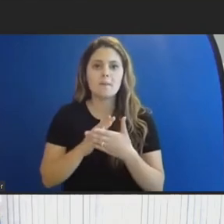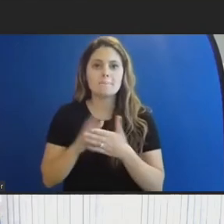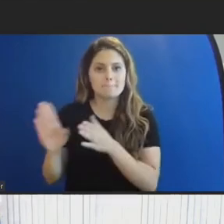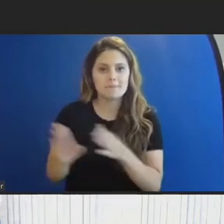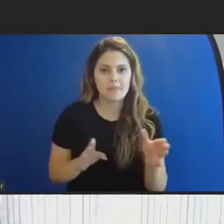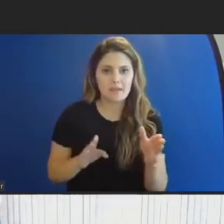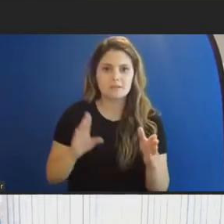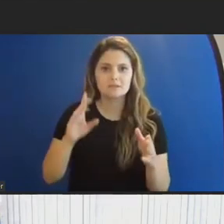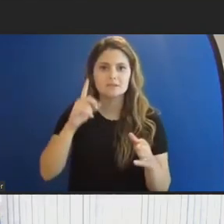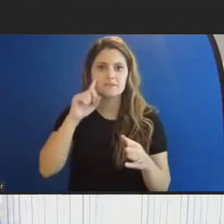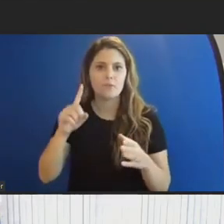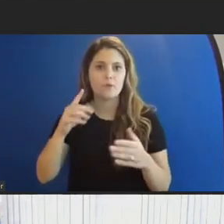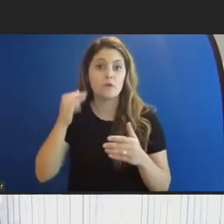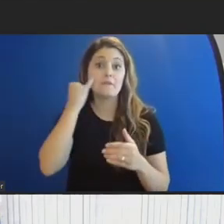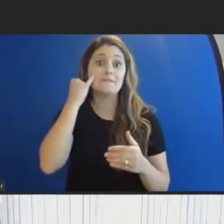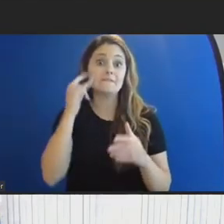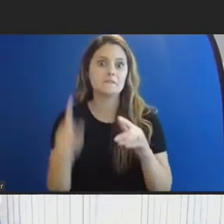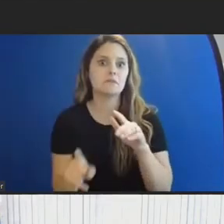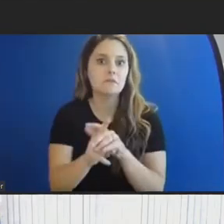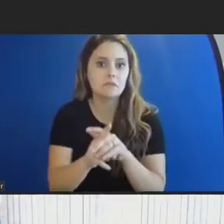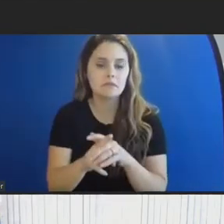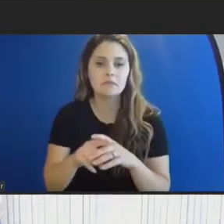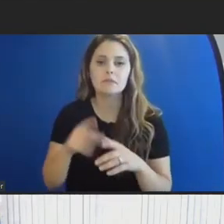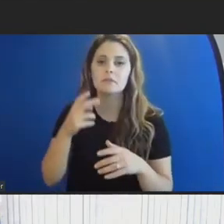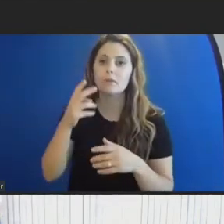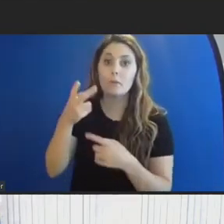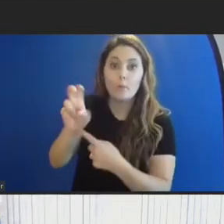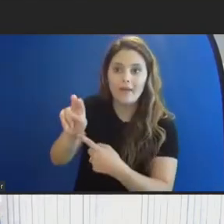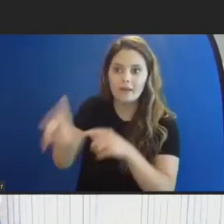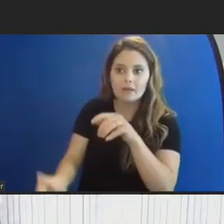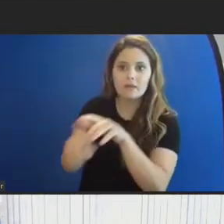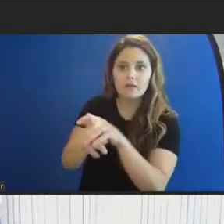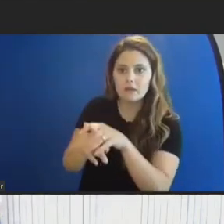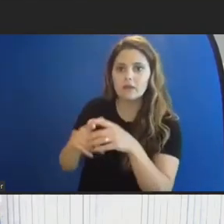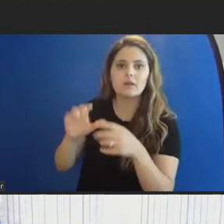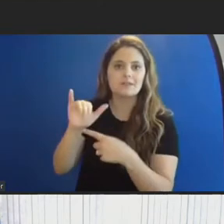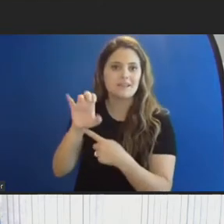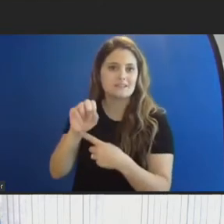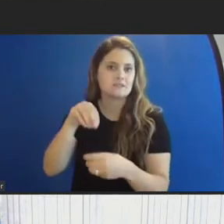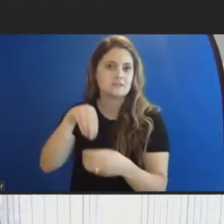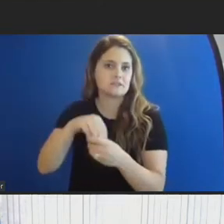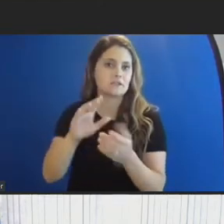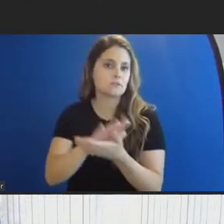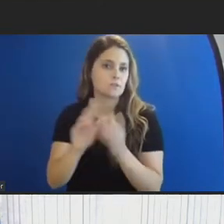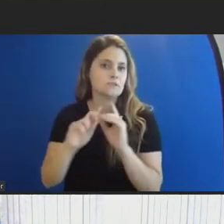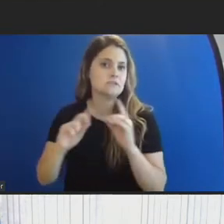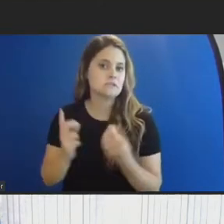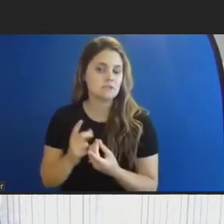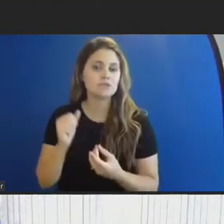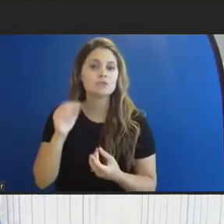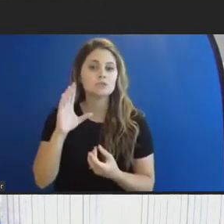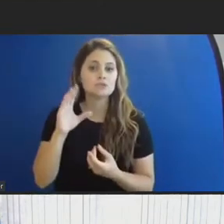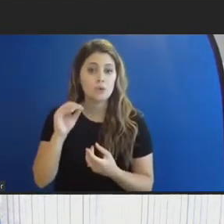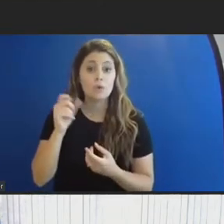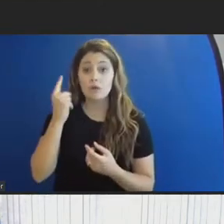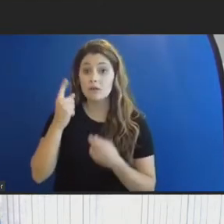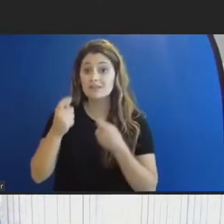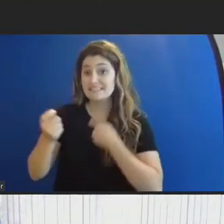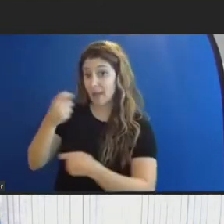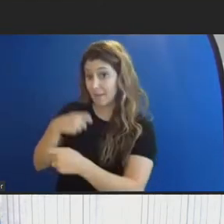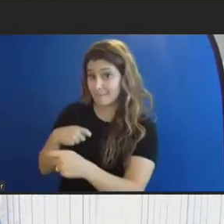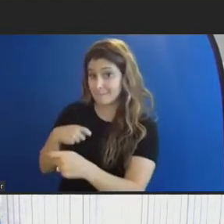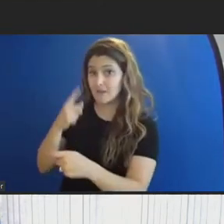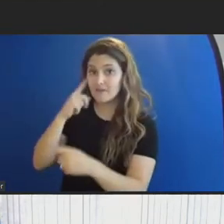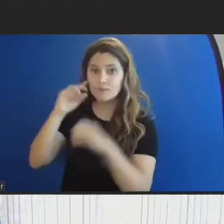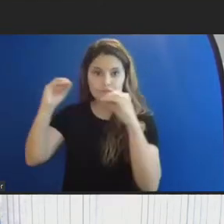not if, but when there are cases identified in the school districts. So substitutes,